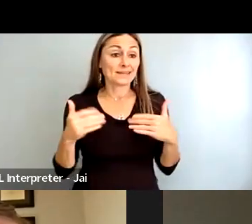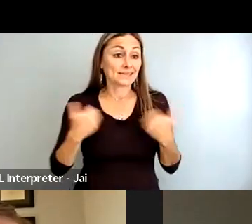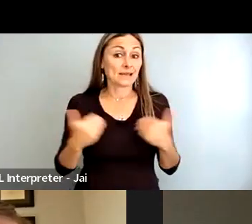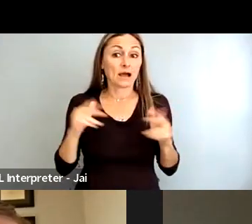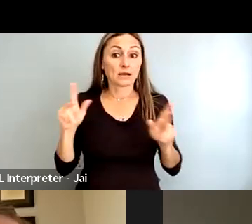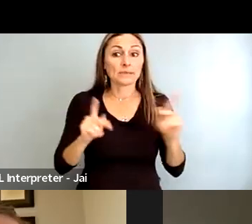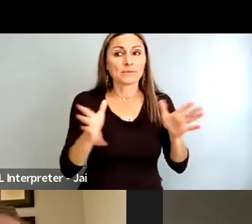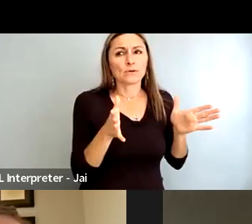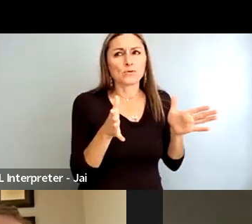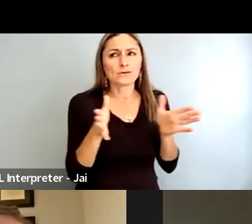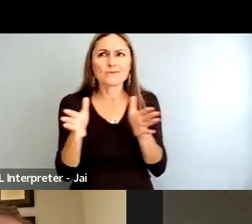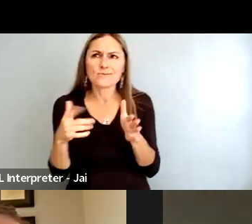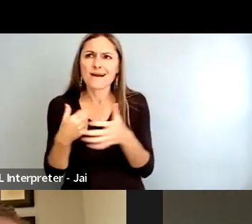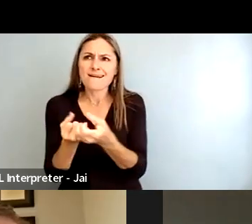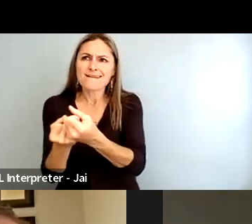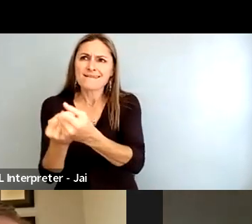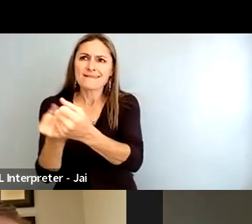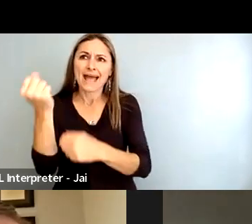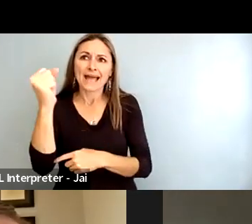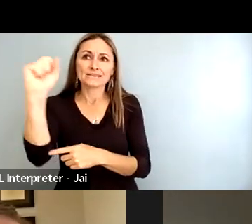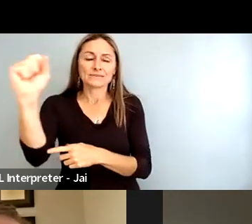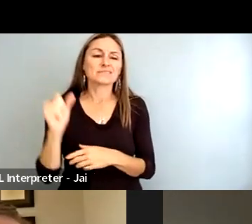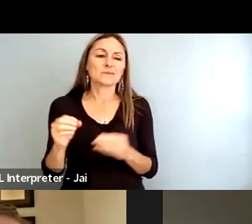toward activism use Twitter.